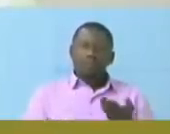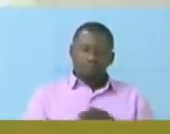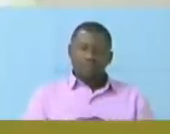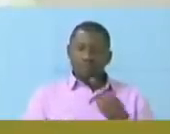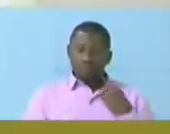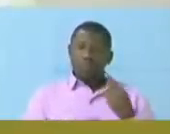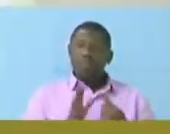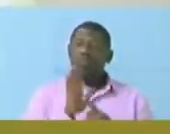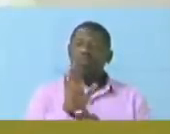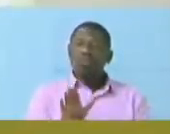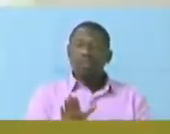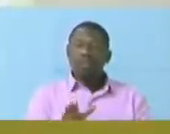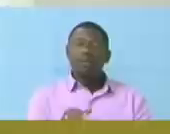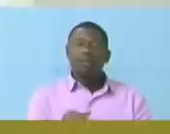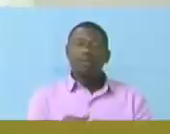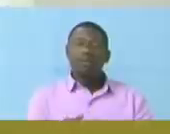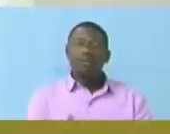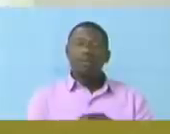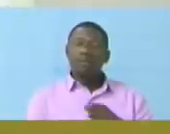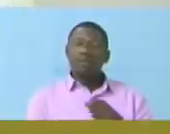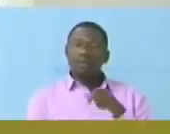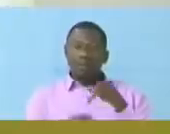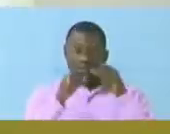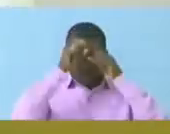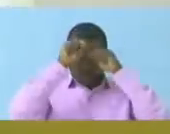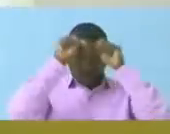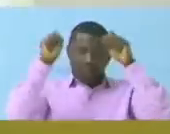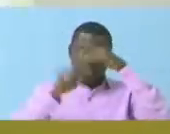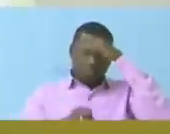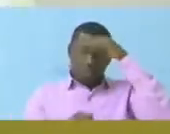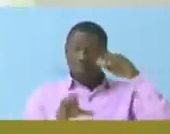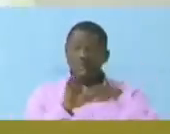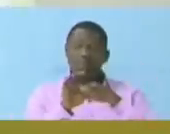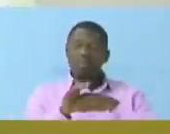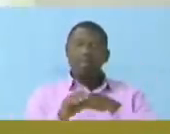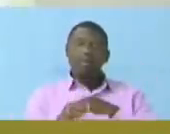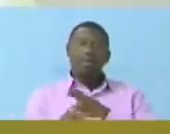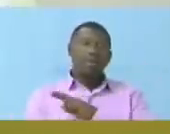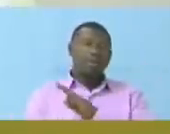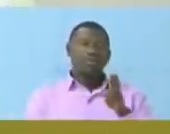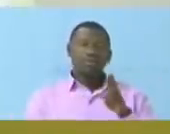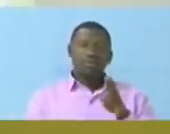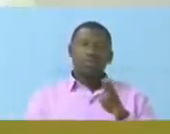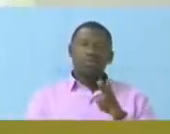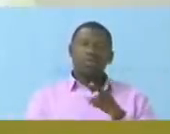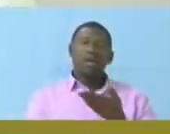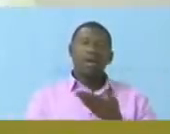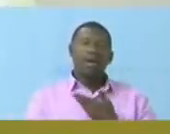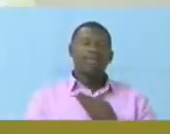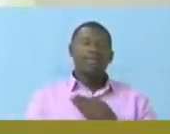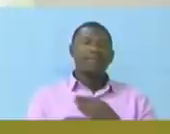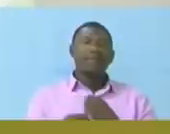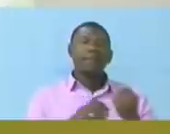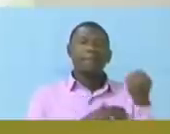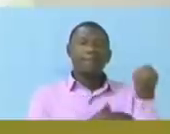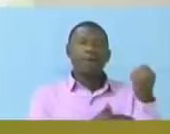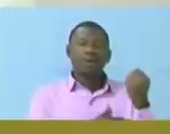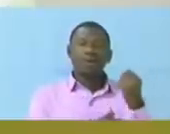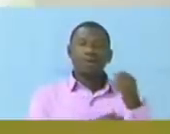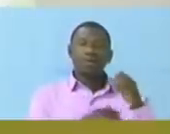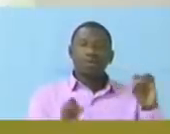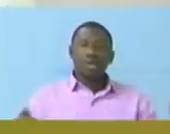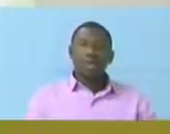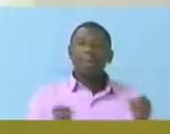so that public officers are not required to implement unlawful